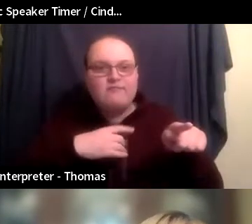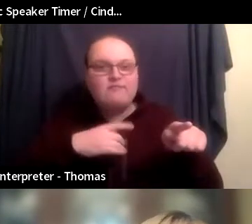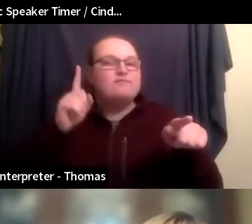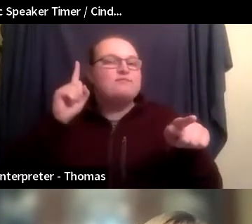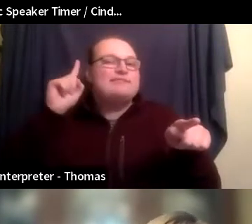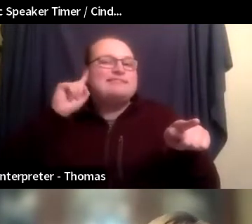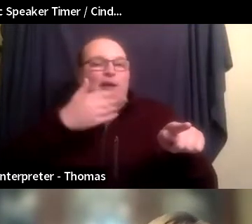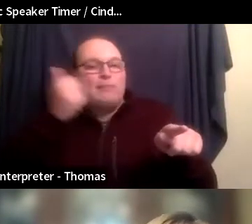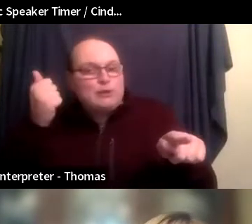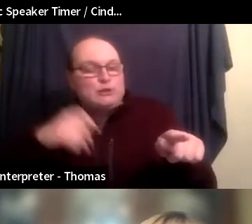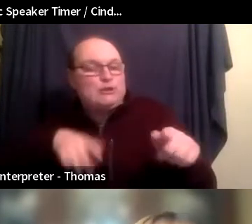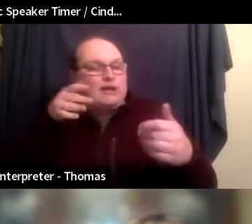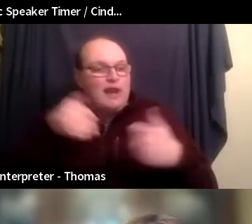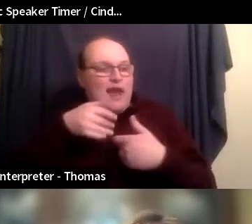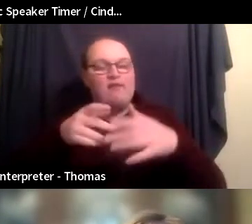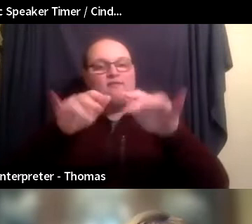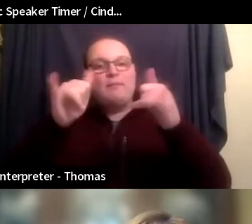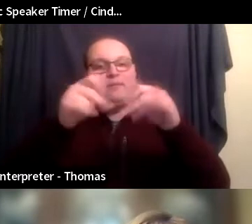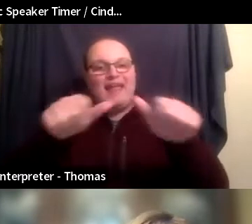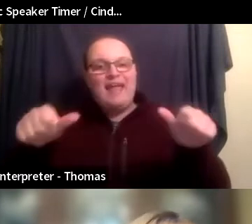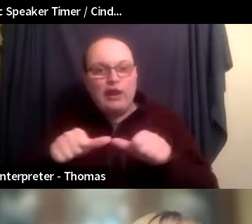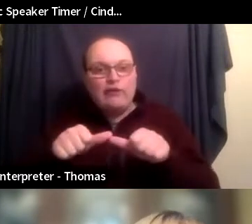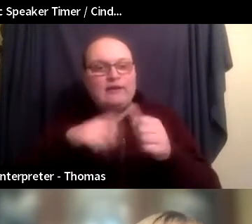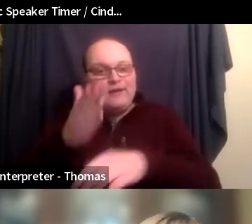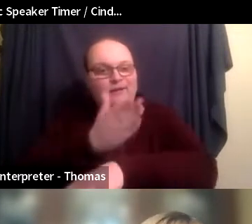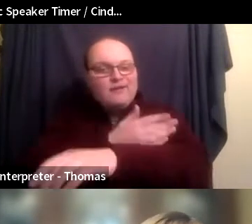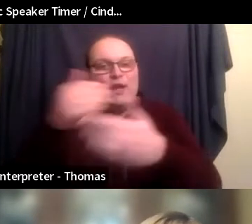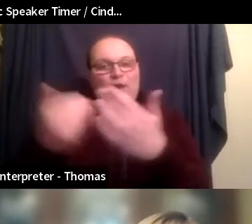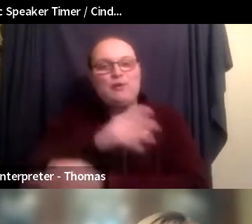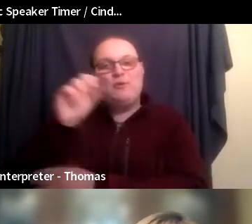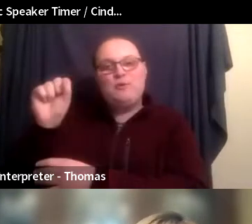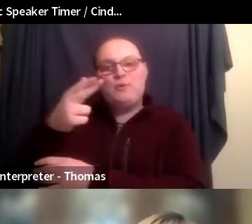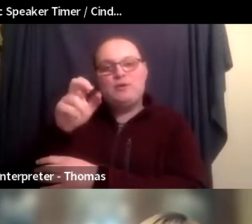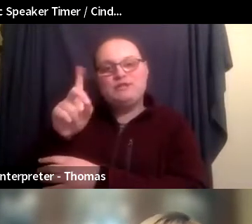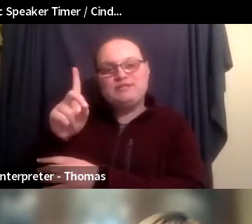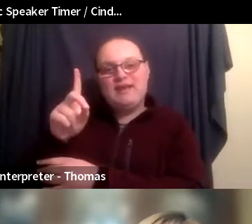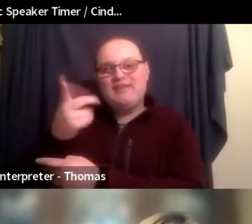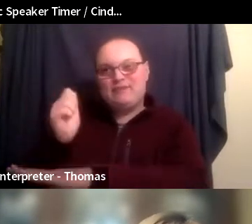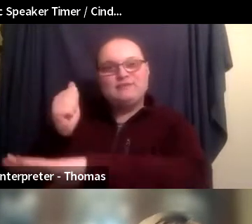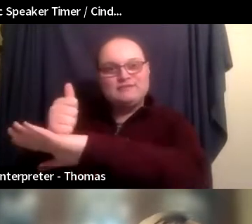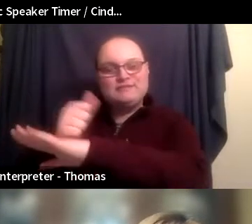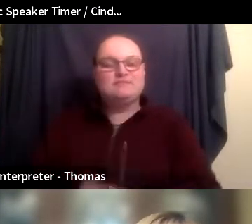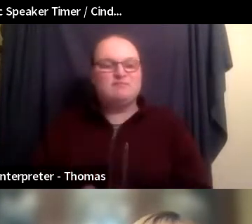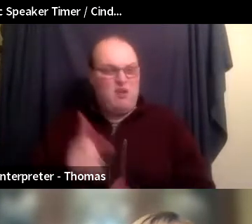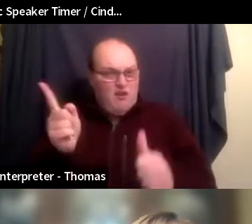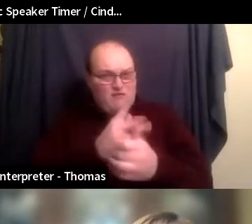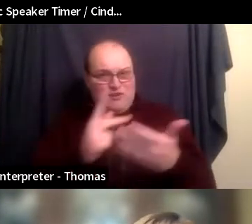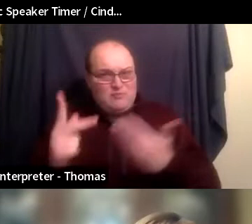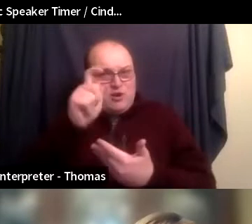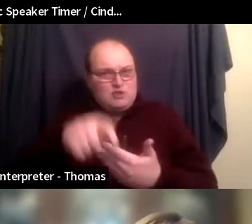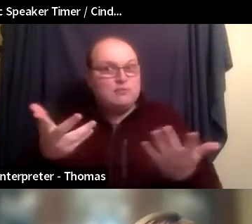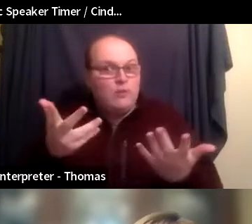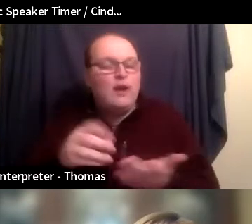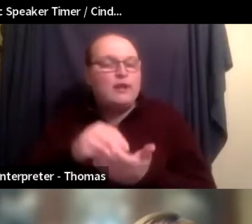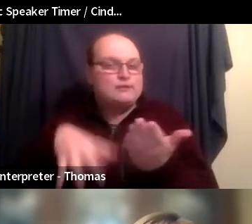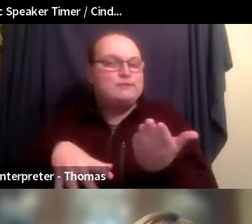system, upgrades to the playground, and we just received a new shed. The first priority for PGCPS should be the students. What is the plan for